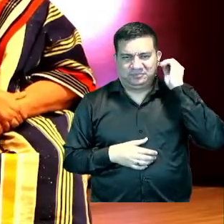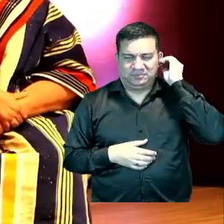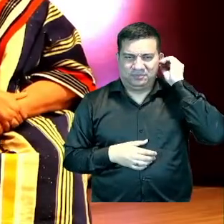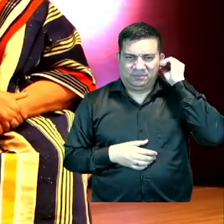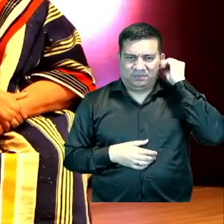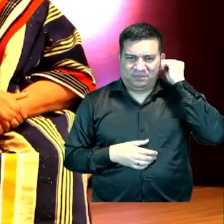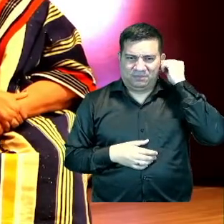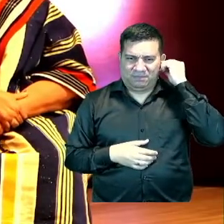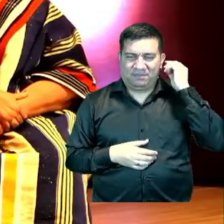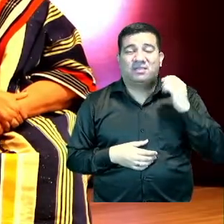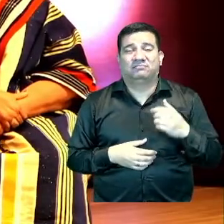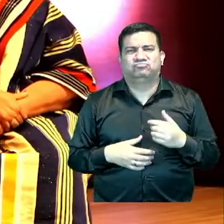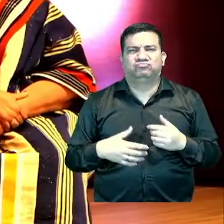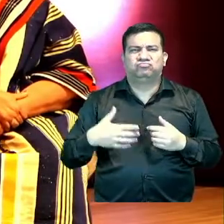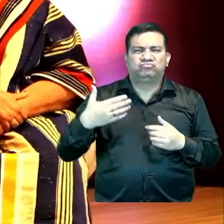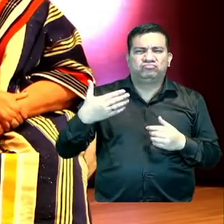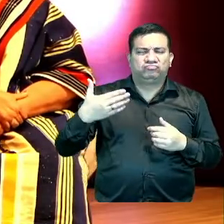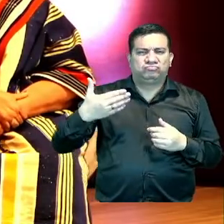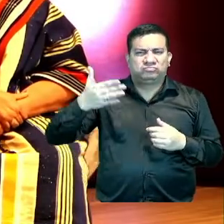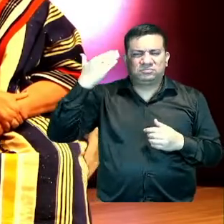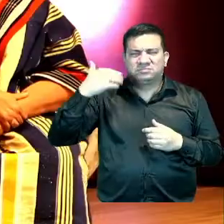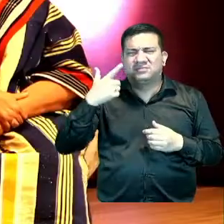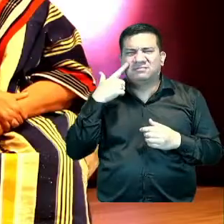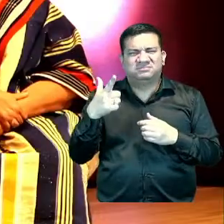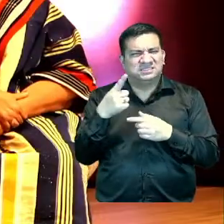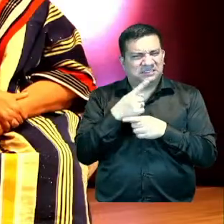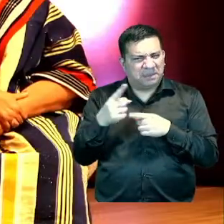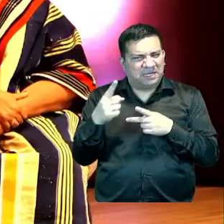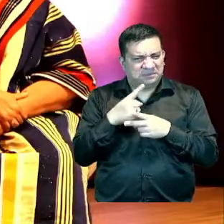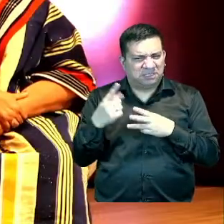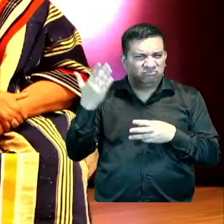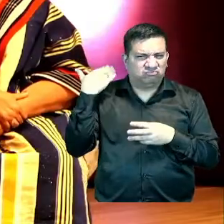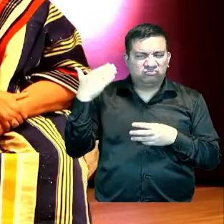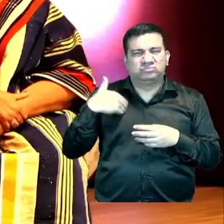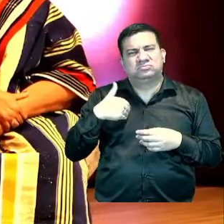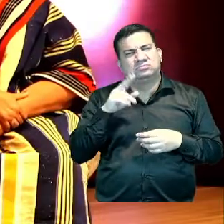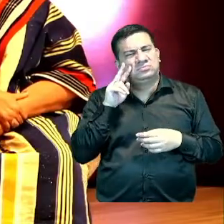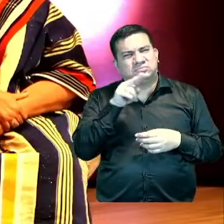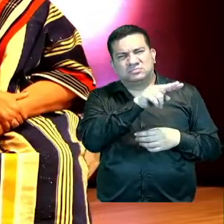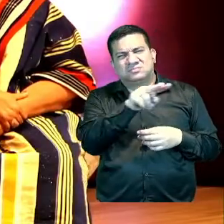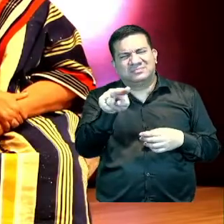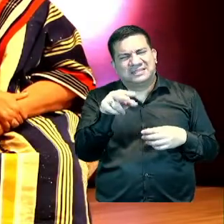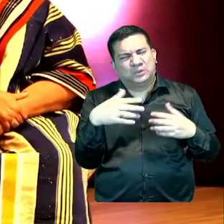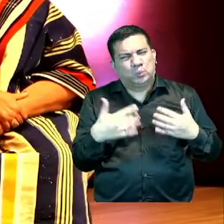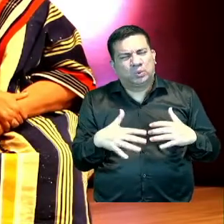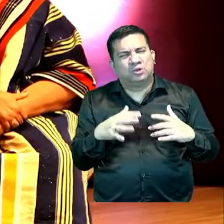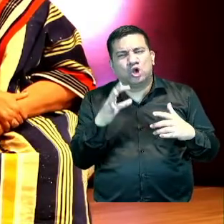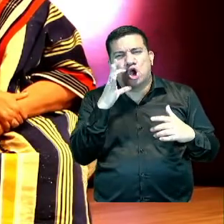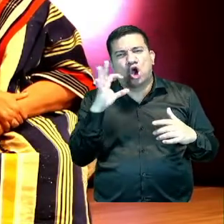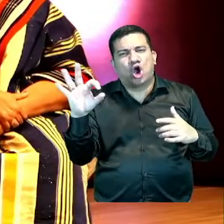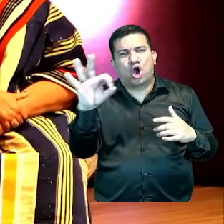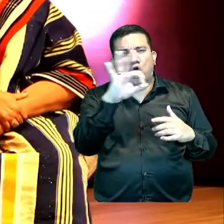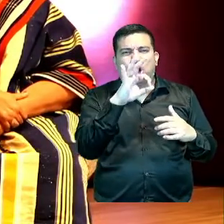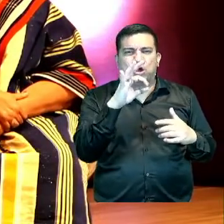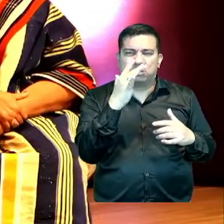I would say the last years, no, the last weeks, really, I have seen how black men